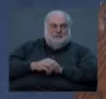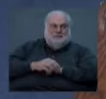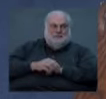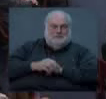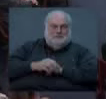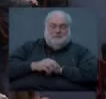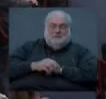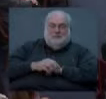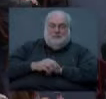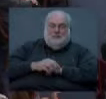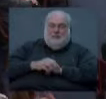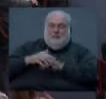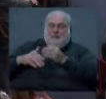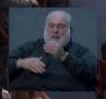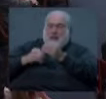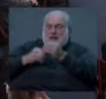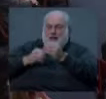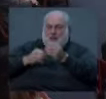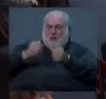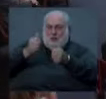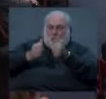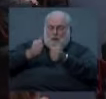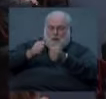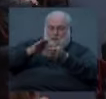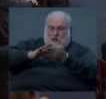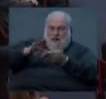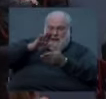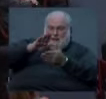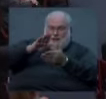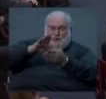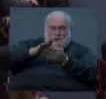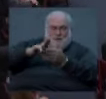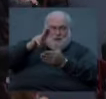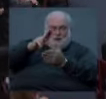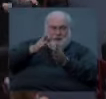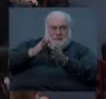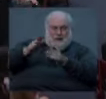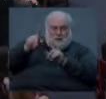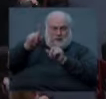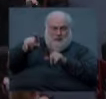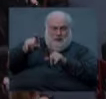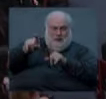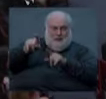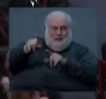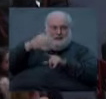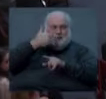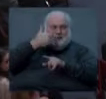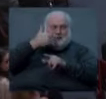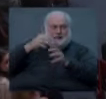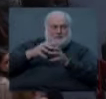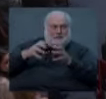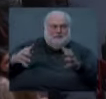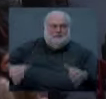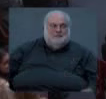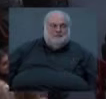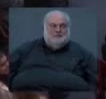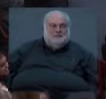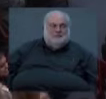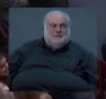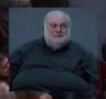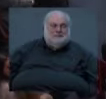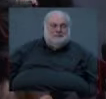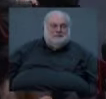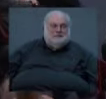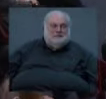And also, please let us all know what college and university that you will be attending. Again, thank you so much. I think we